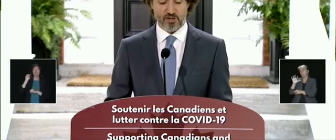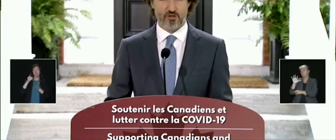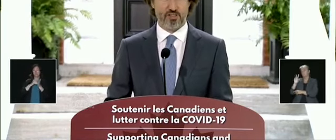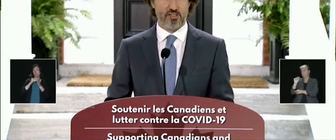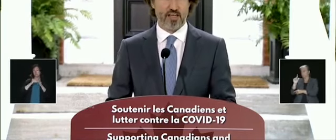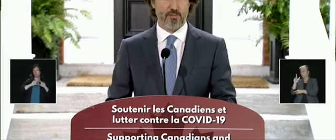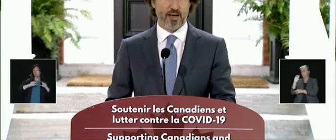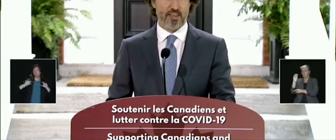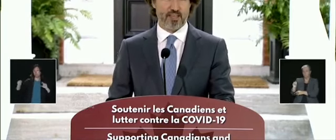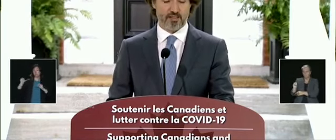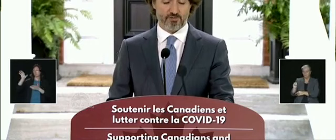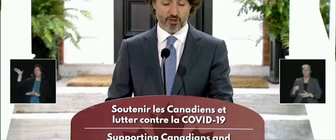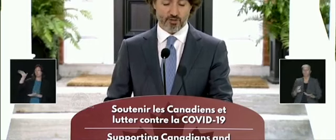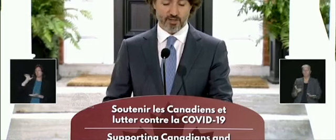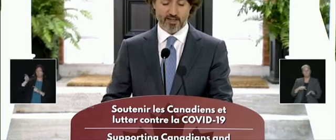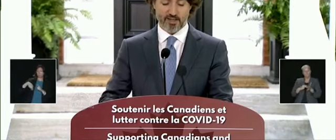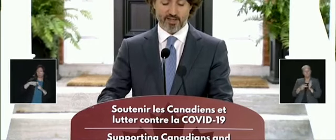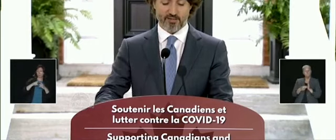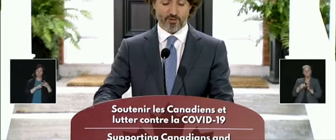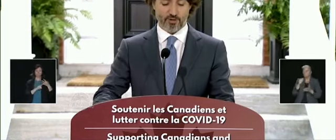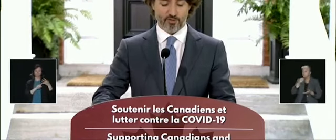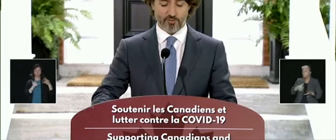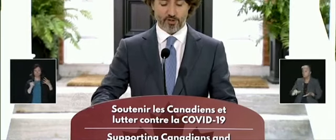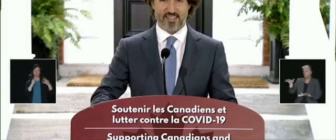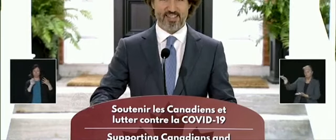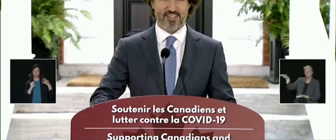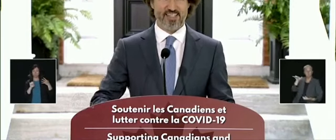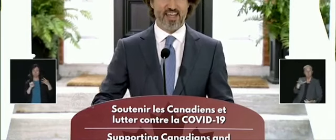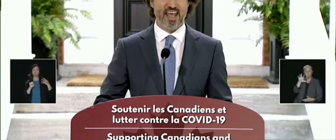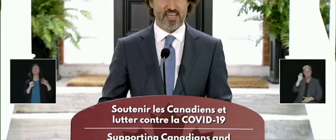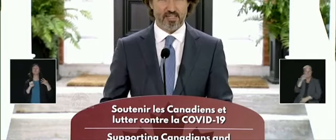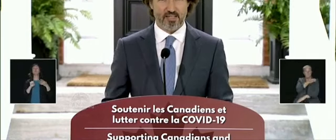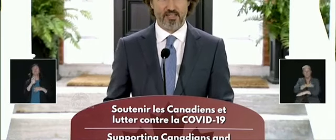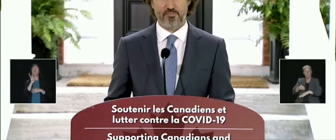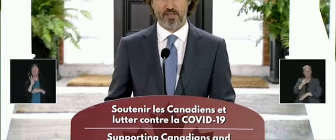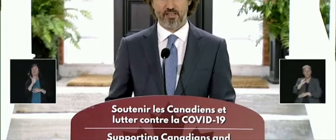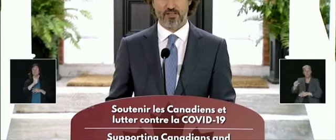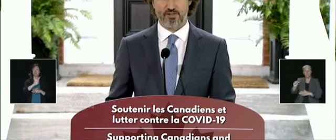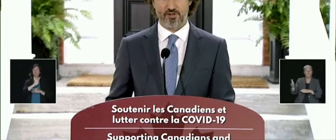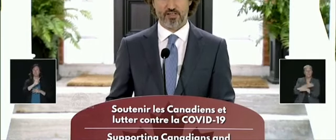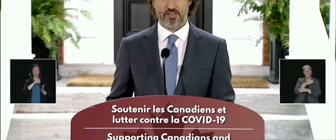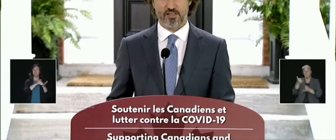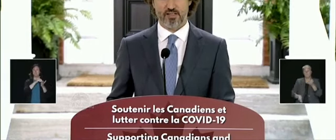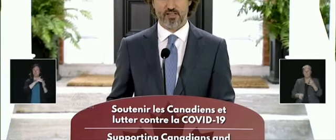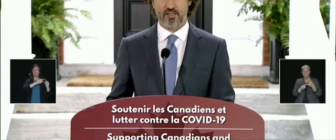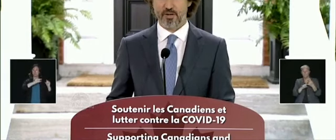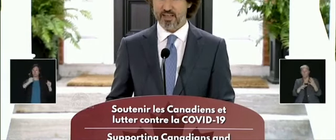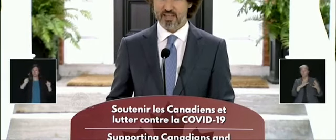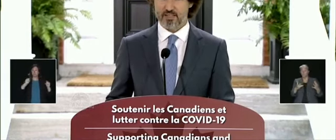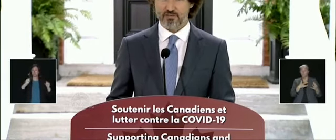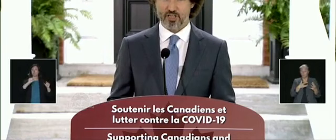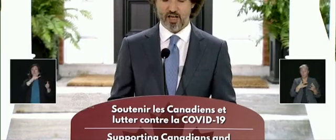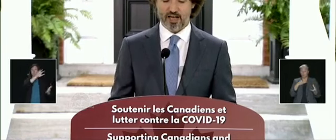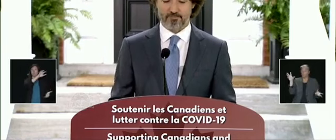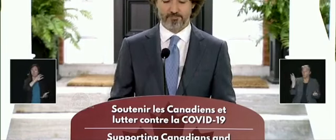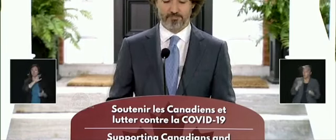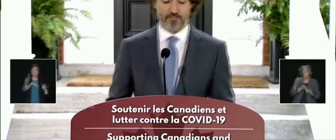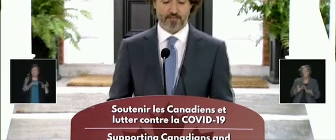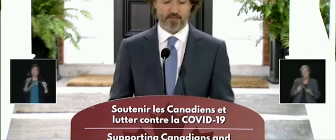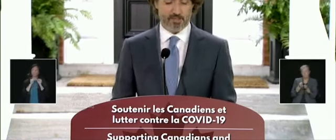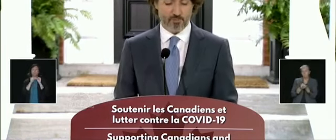million doses by the end of June, and a total of over 68 million doses by the end of